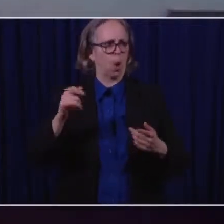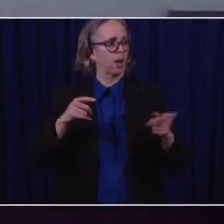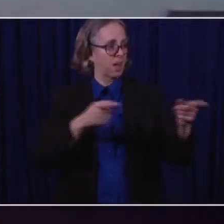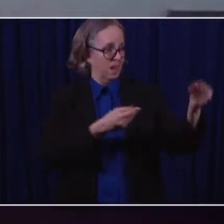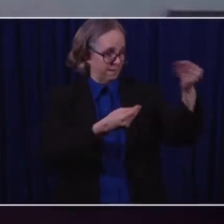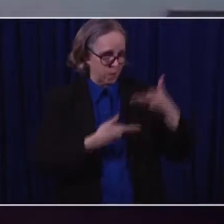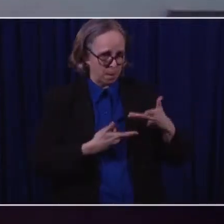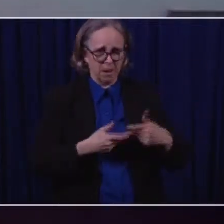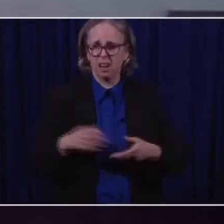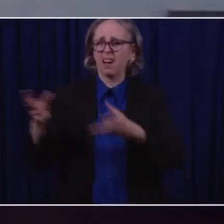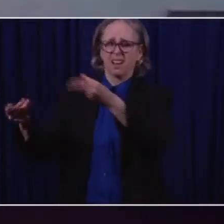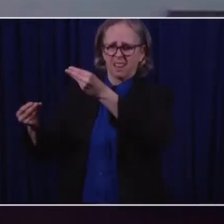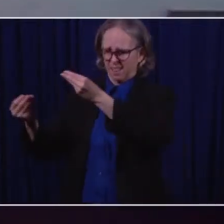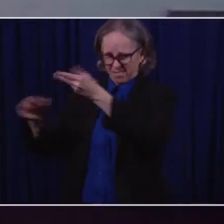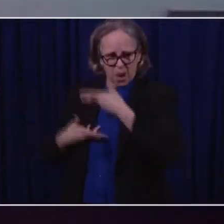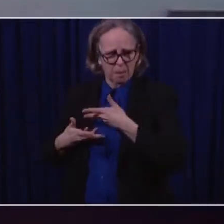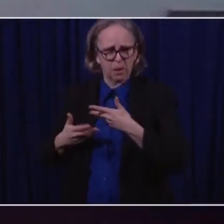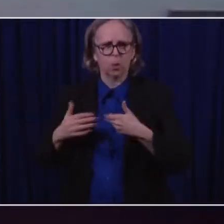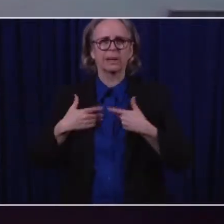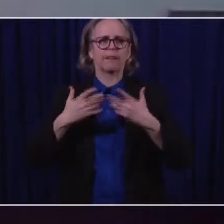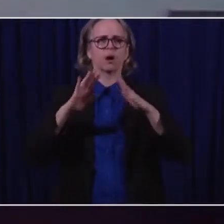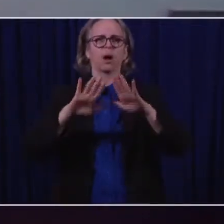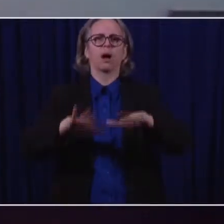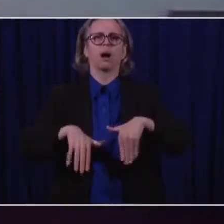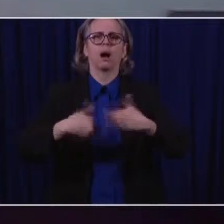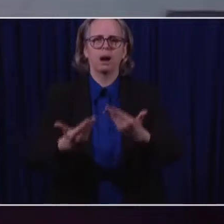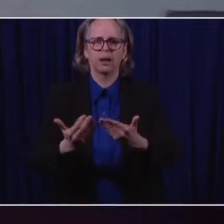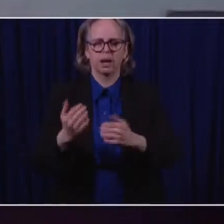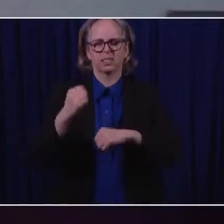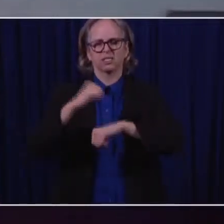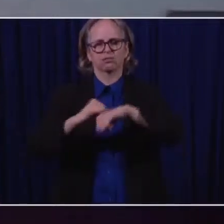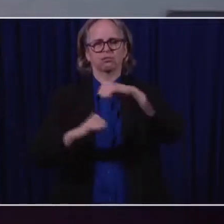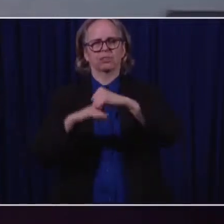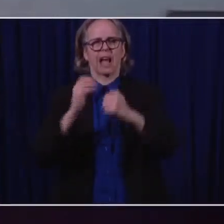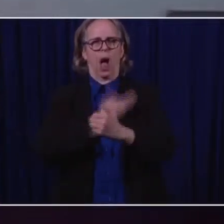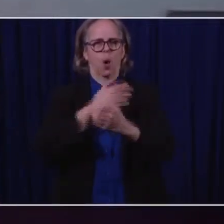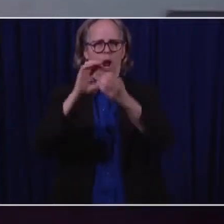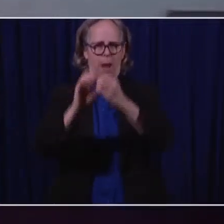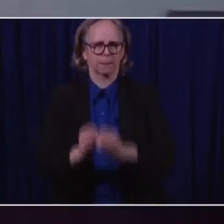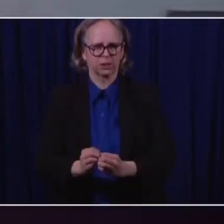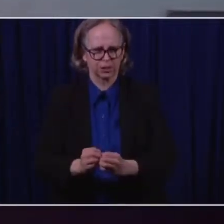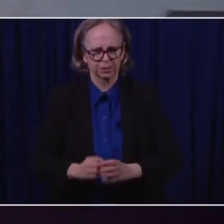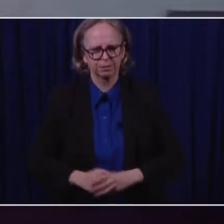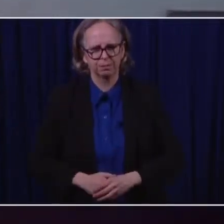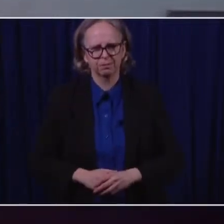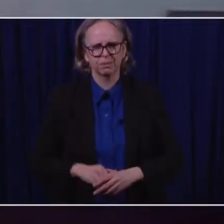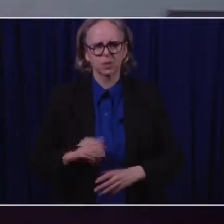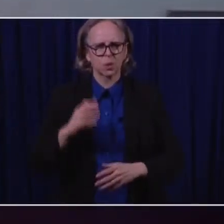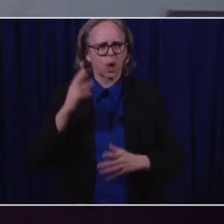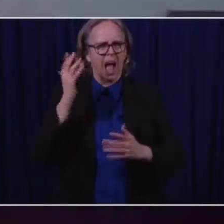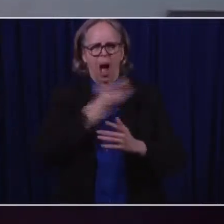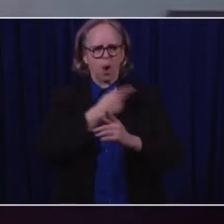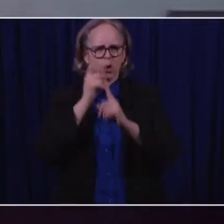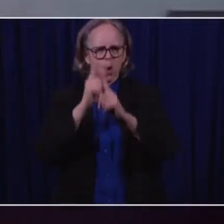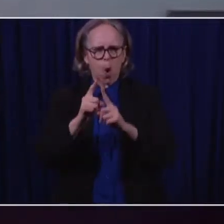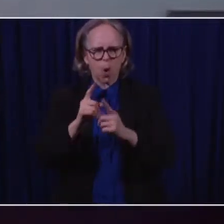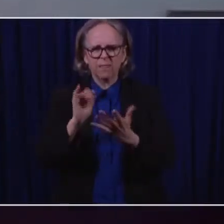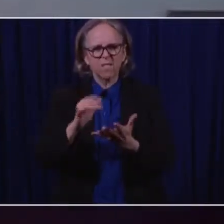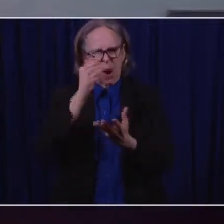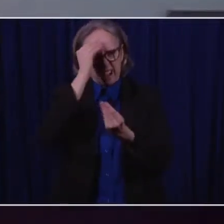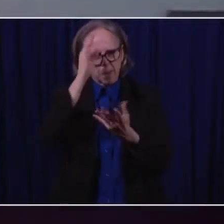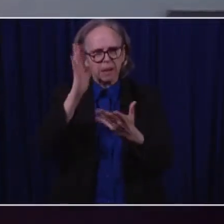added additional resources to resolve the issue quickly so that we can get these numbers in and not spend any more time than necessary